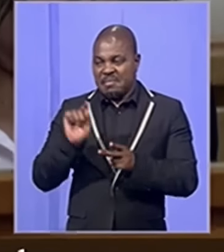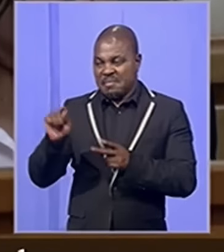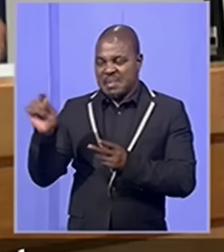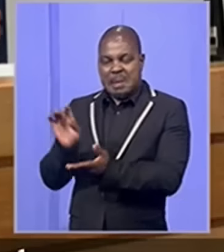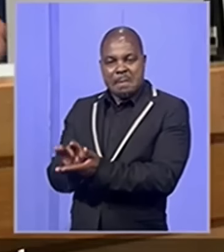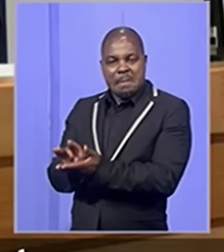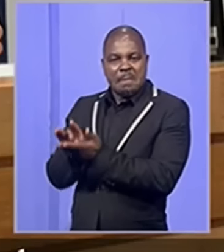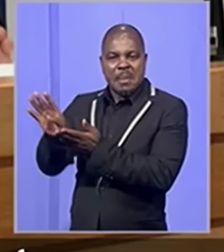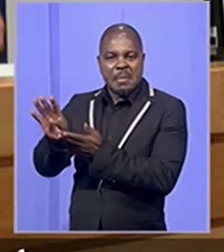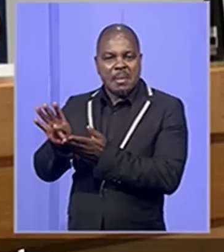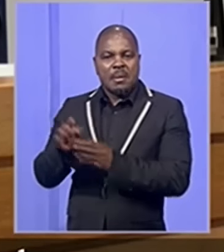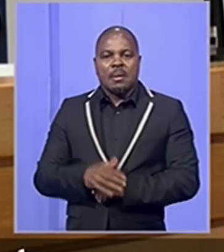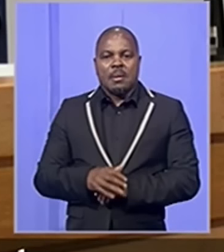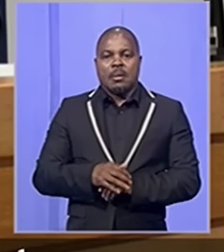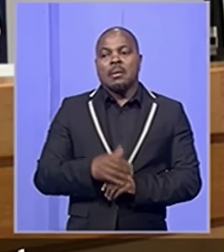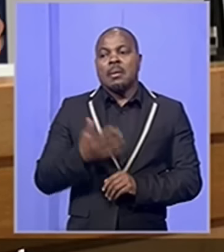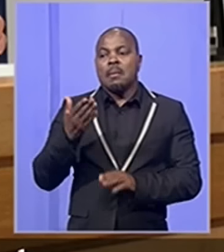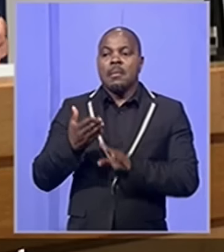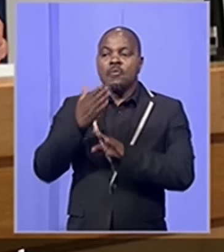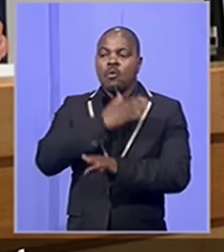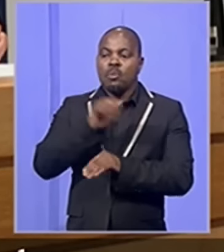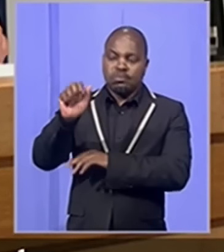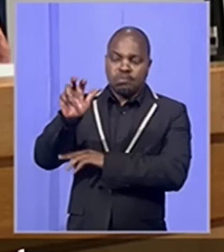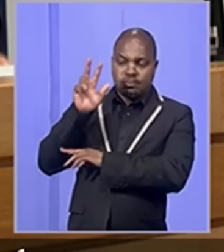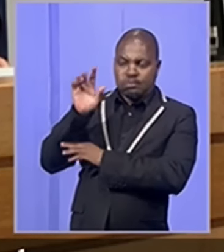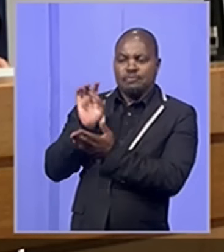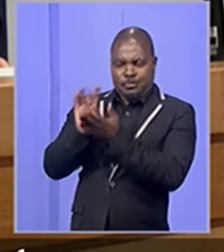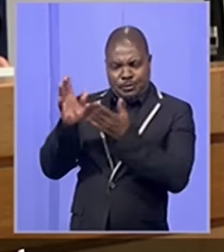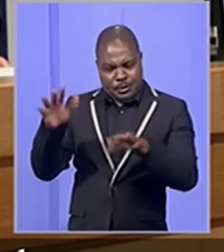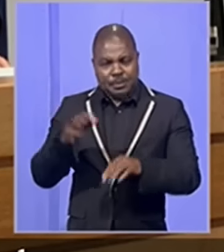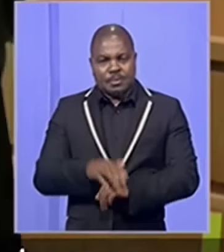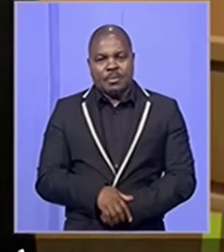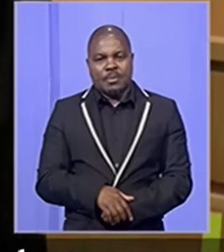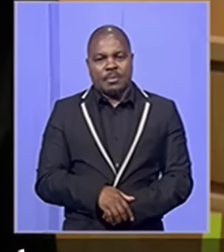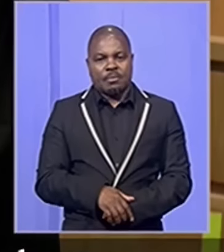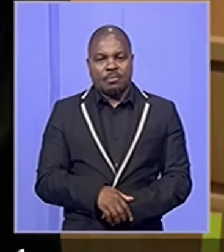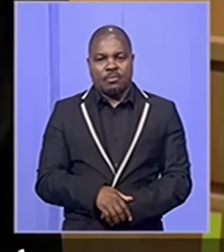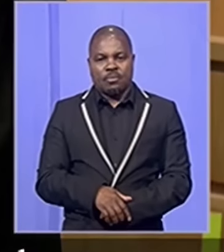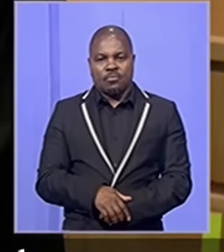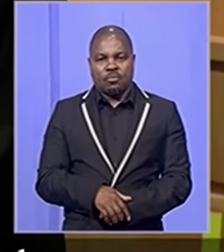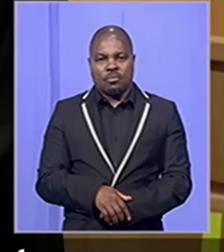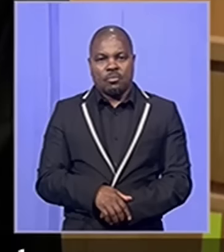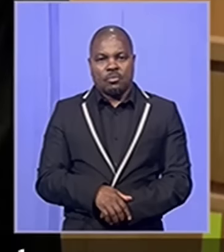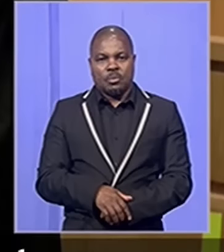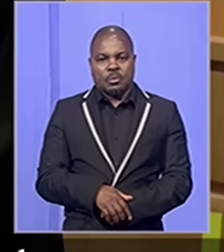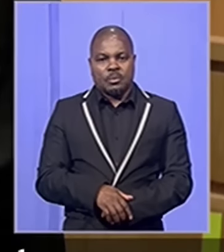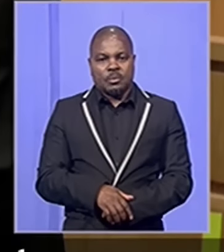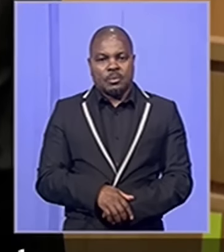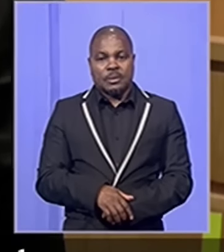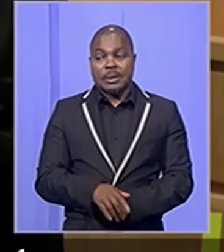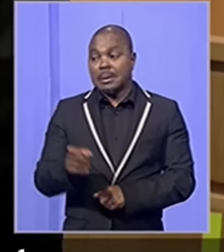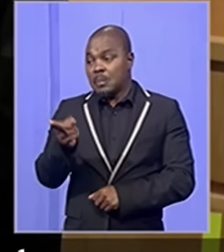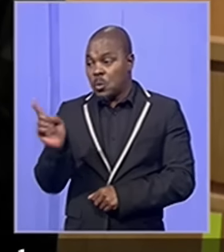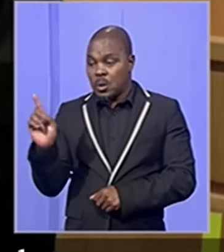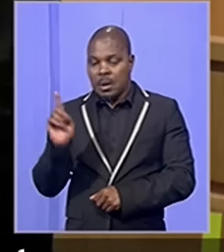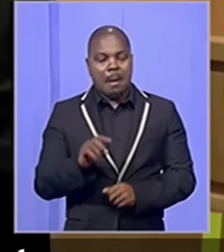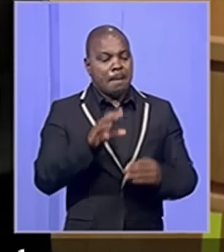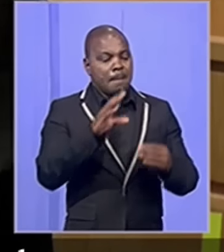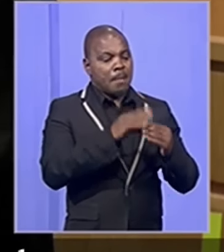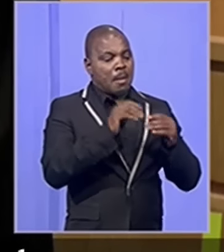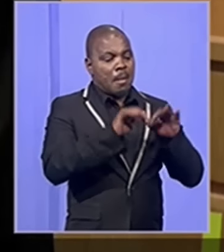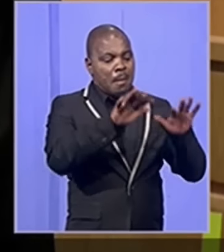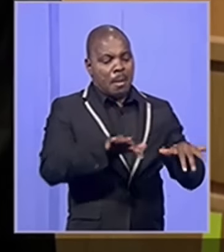lekokong matsatsi a le 2 pele ga gore ba ikanisiwe. How they came to be members of parliament or sworn in, as